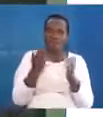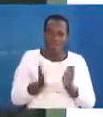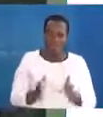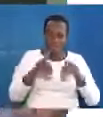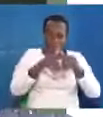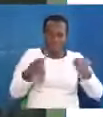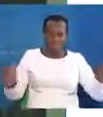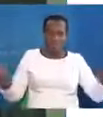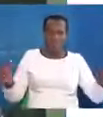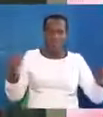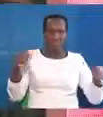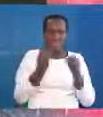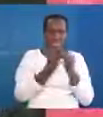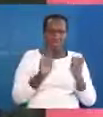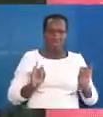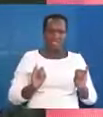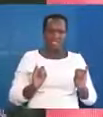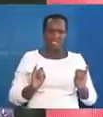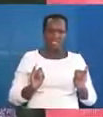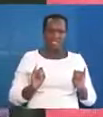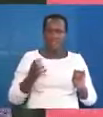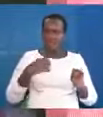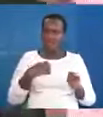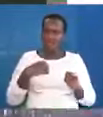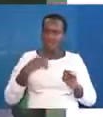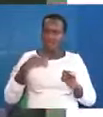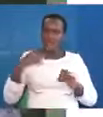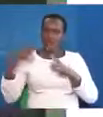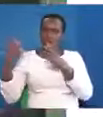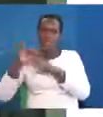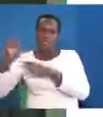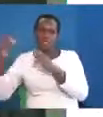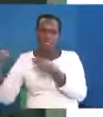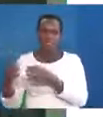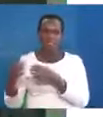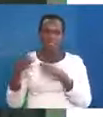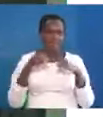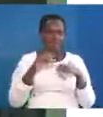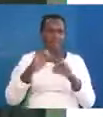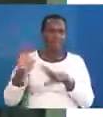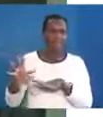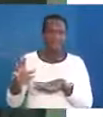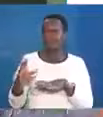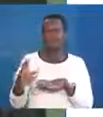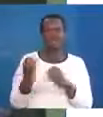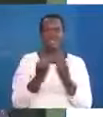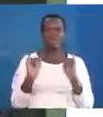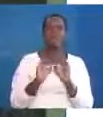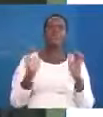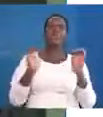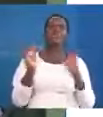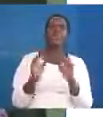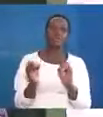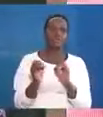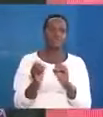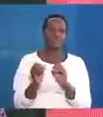an independent panel to appoint these people. Let them be independent. How? They will counter checking each